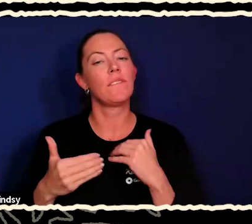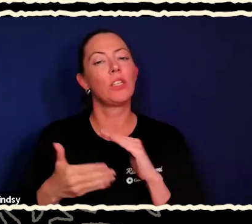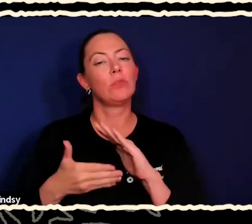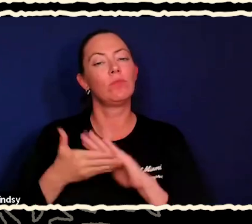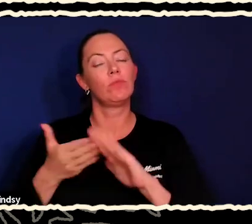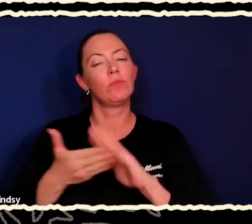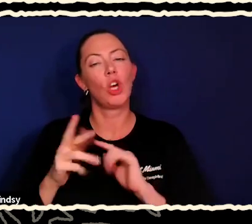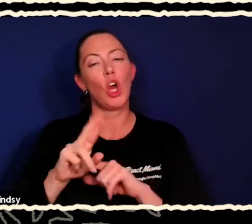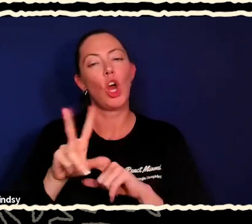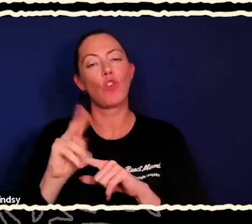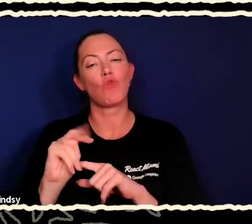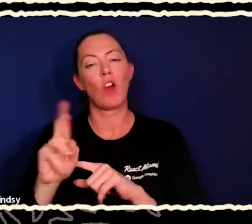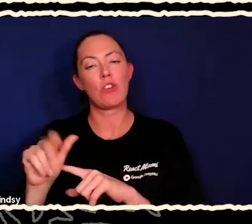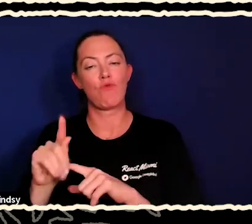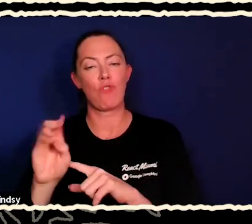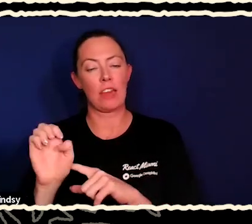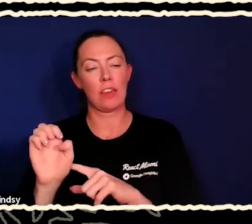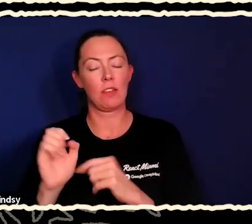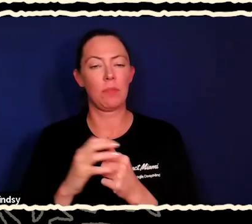And